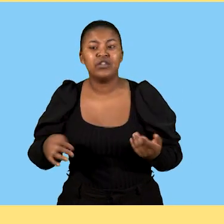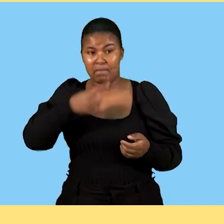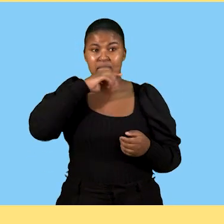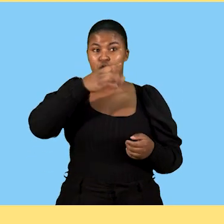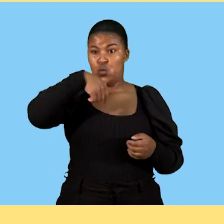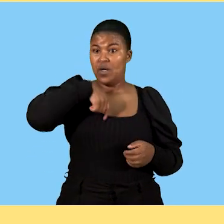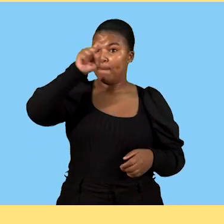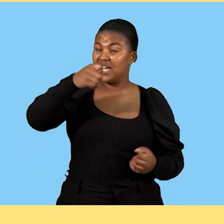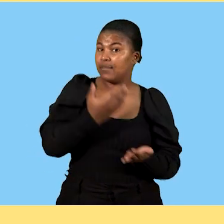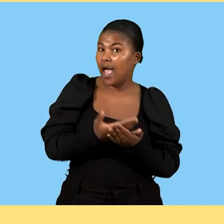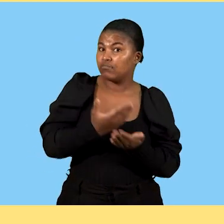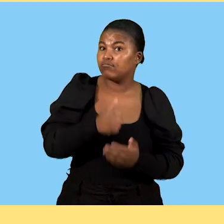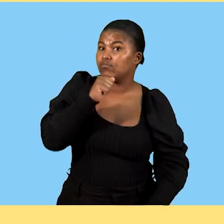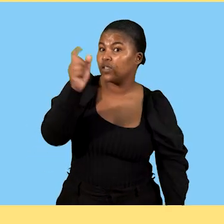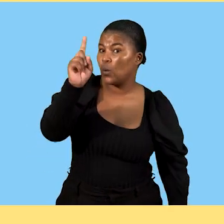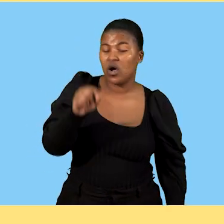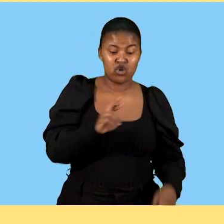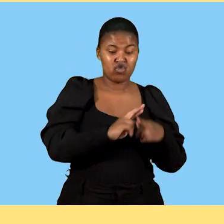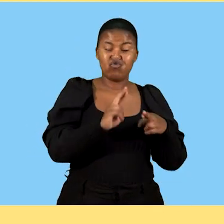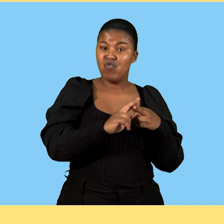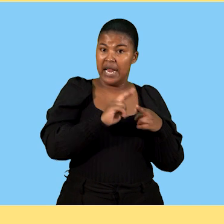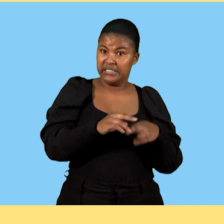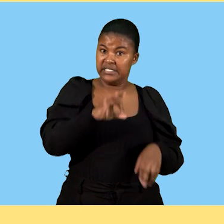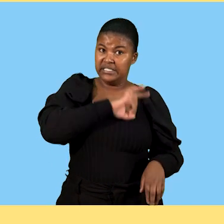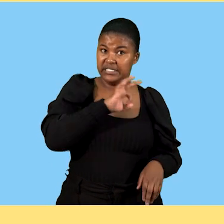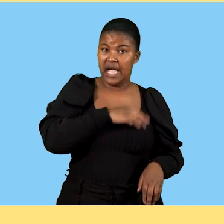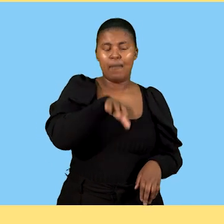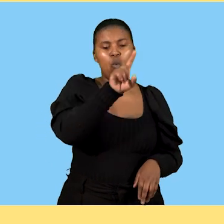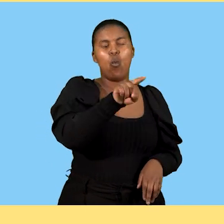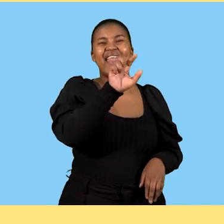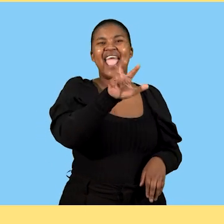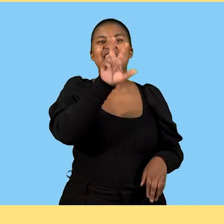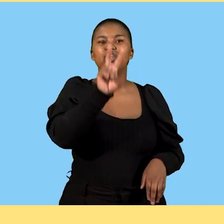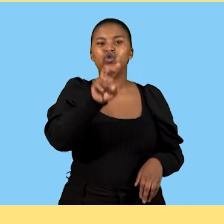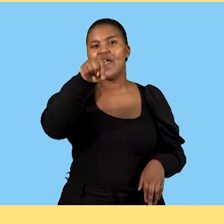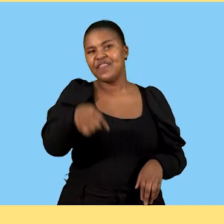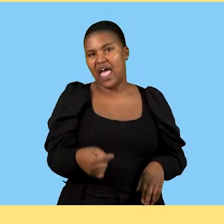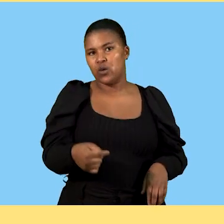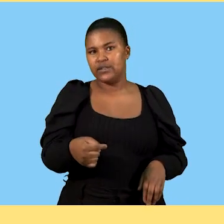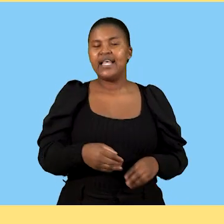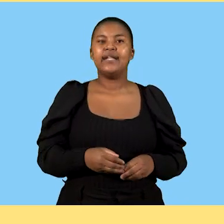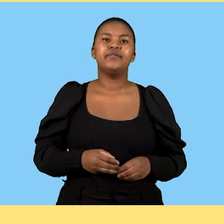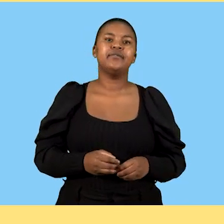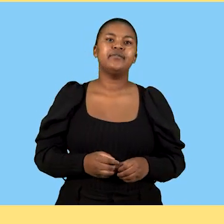able to say the rent income, which is 182,000, here it's